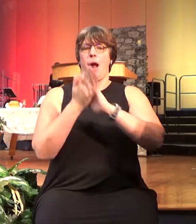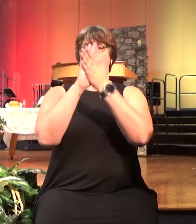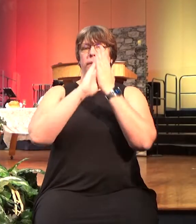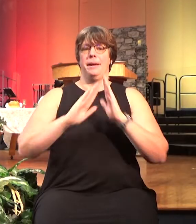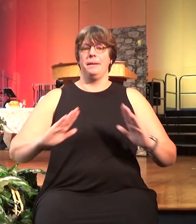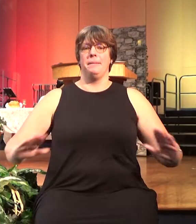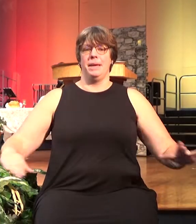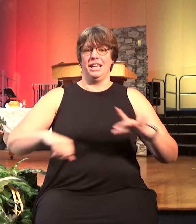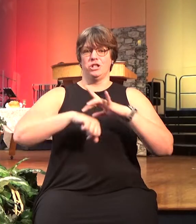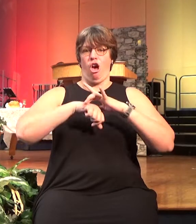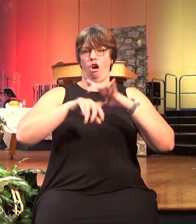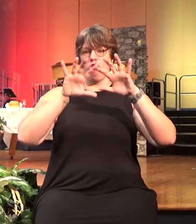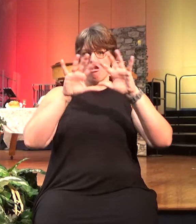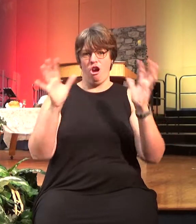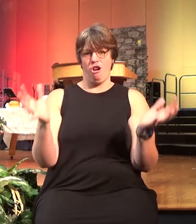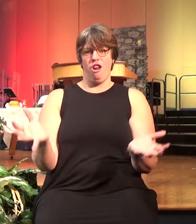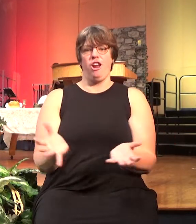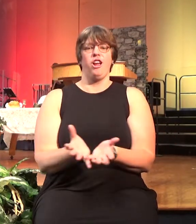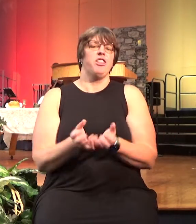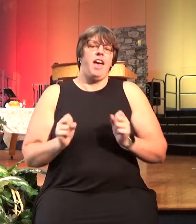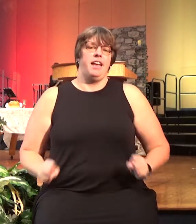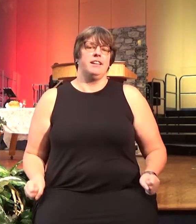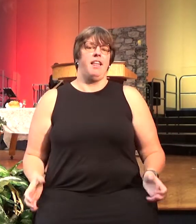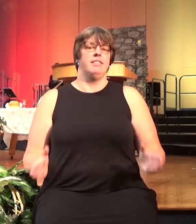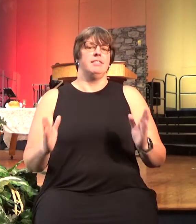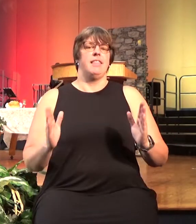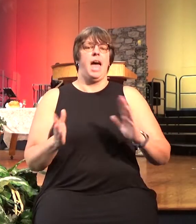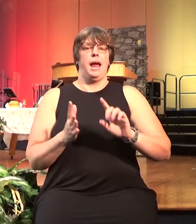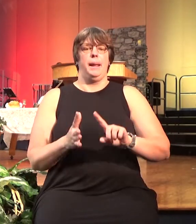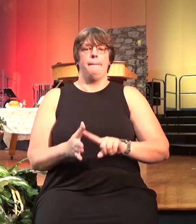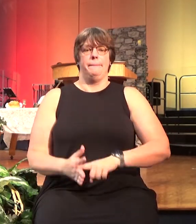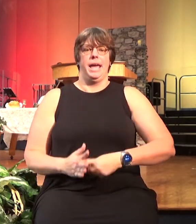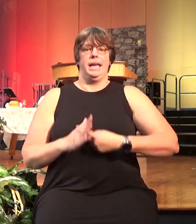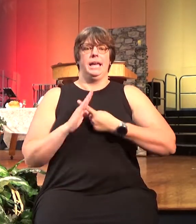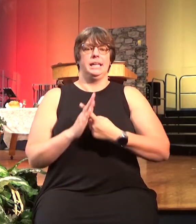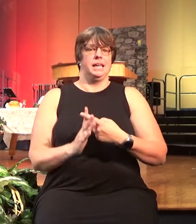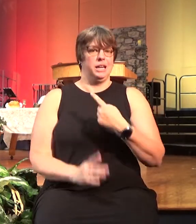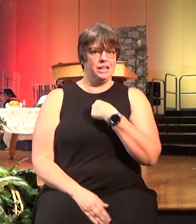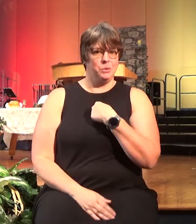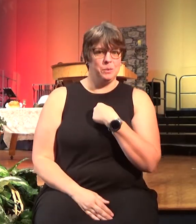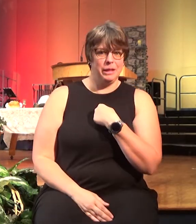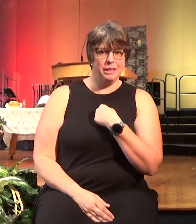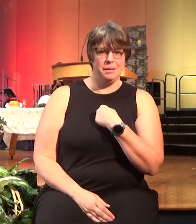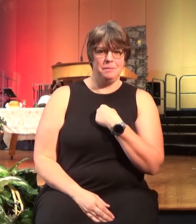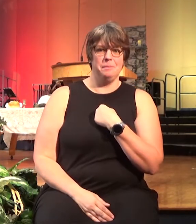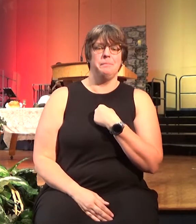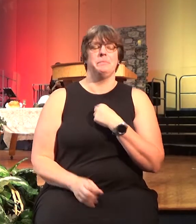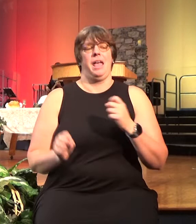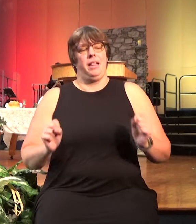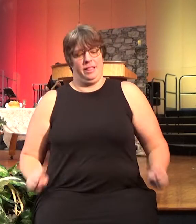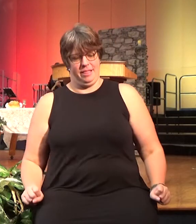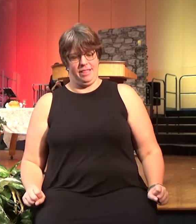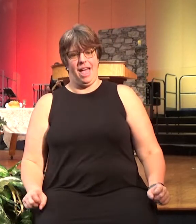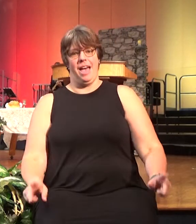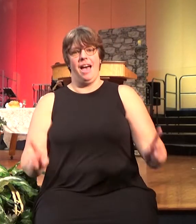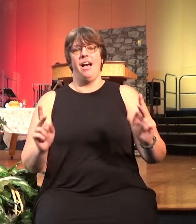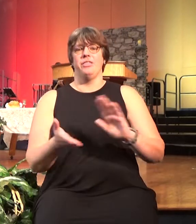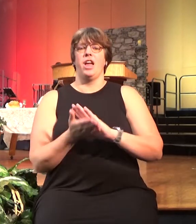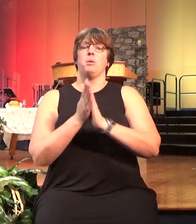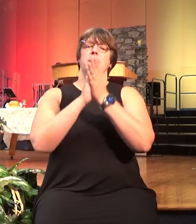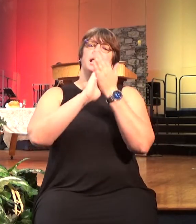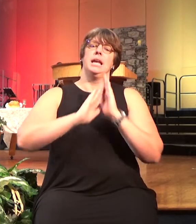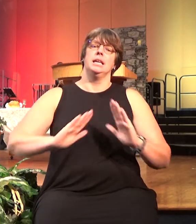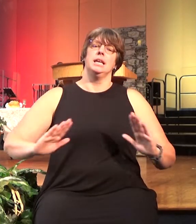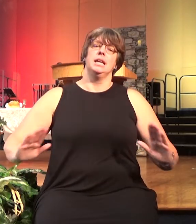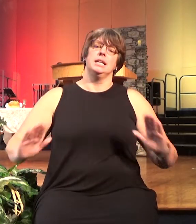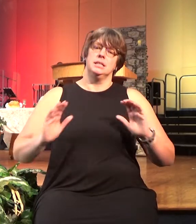a way of life. So I hope you can join me there if you find that intriguing. Great. You can sign up online too. You can find the link